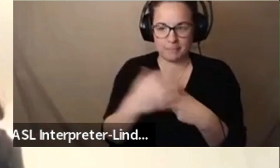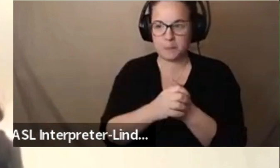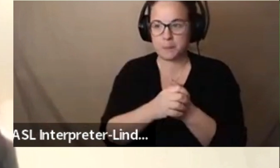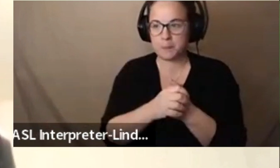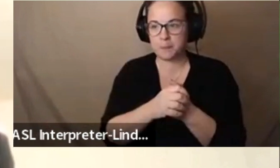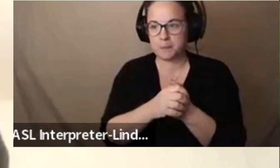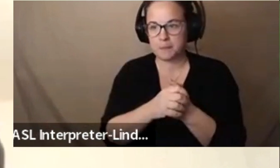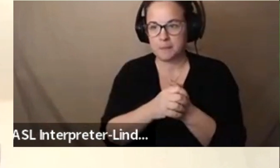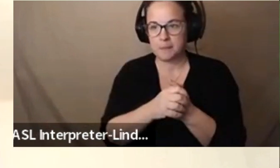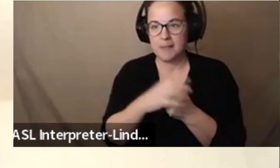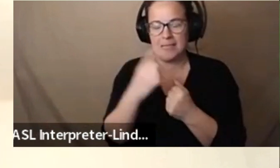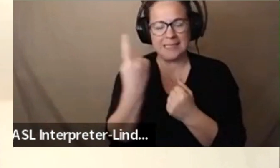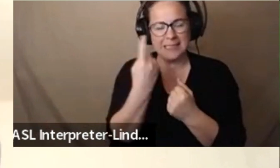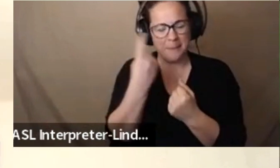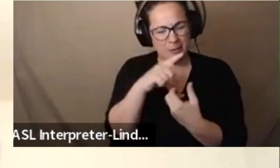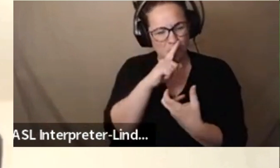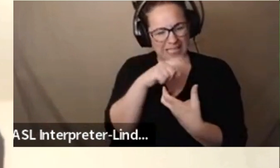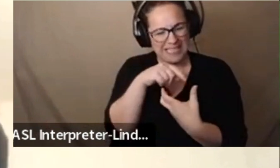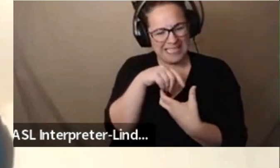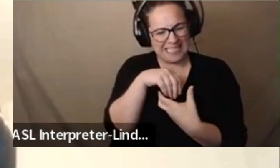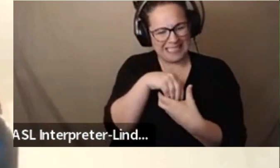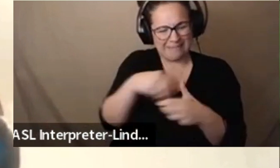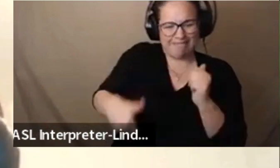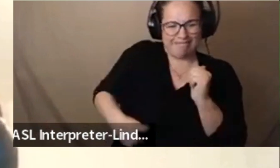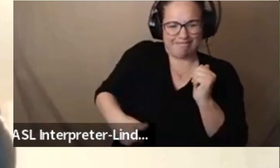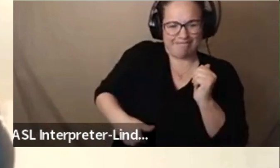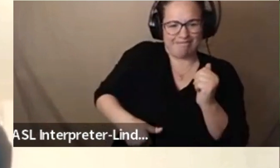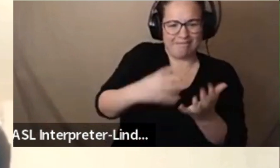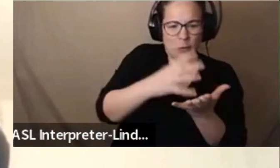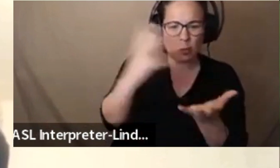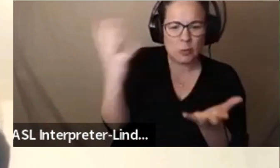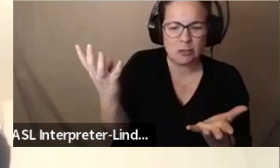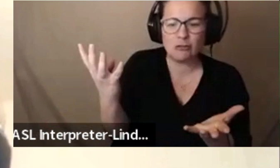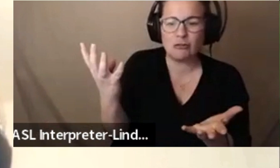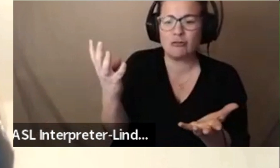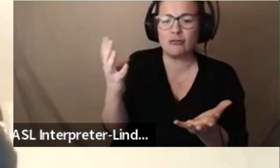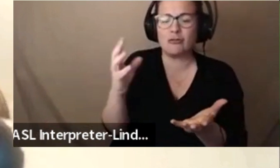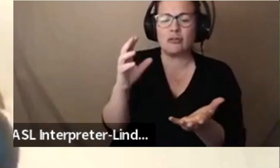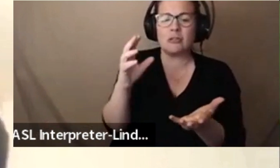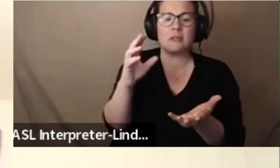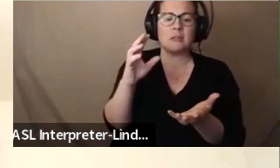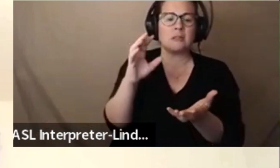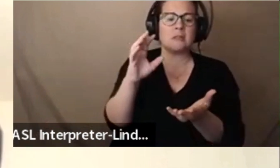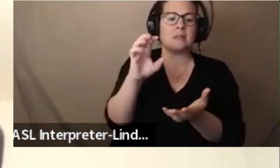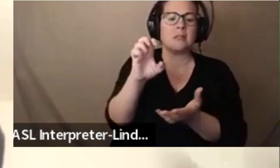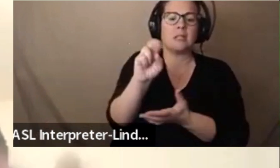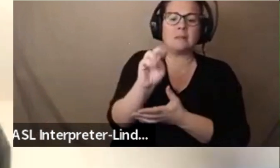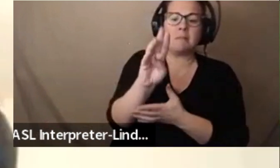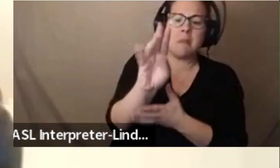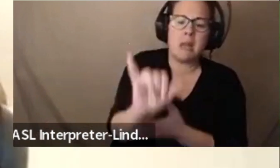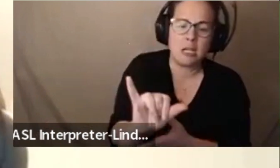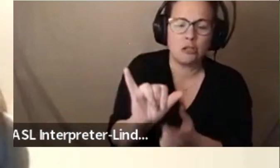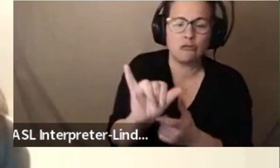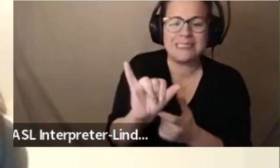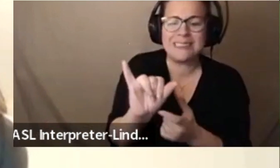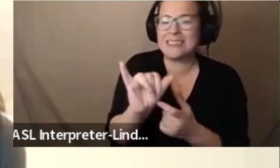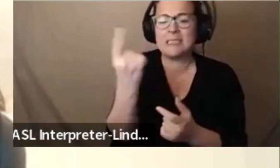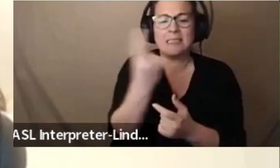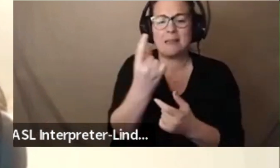these. I think there's something inherently queer and non-binary and outside